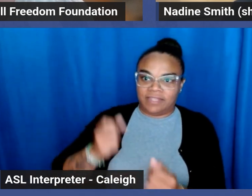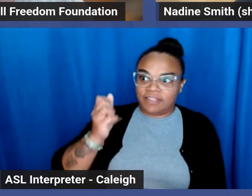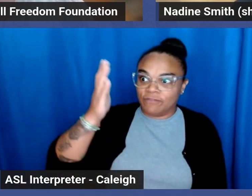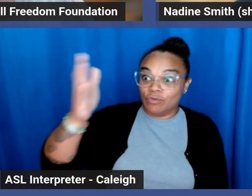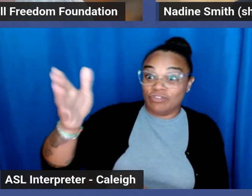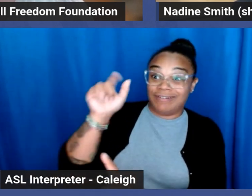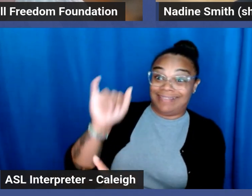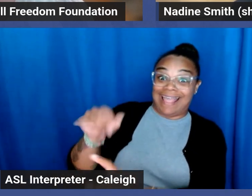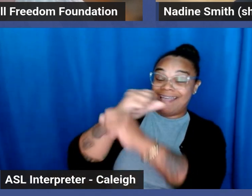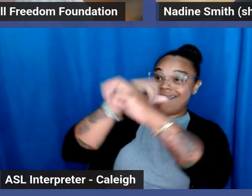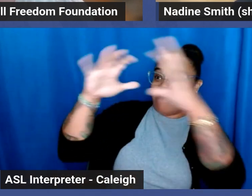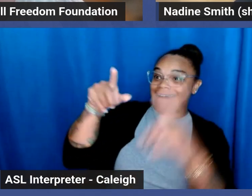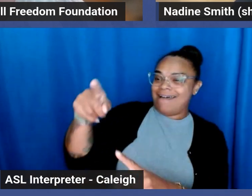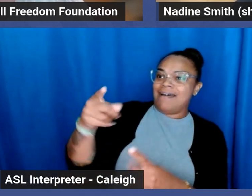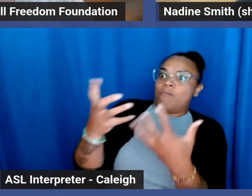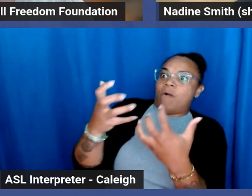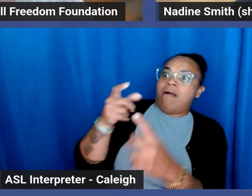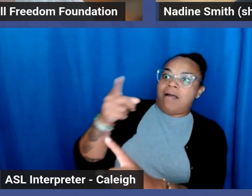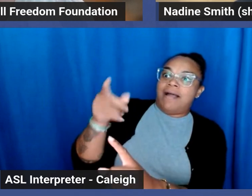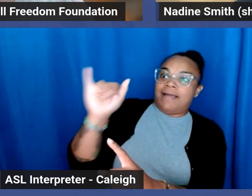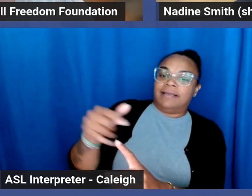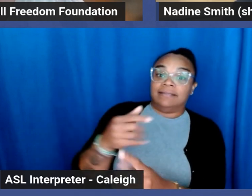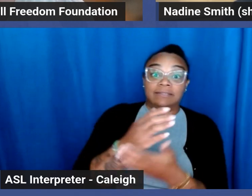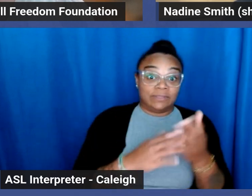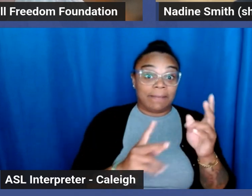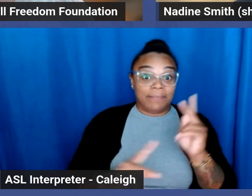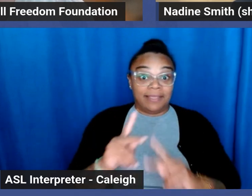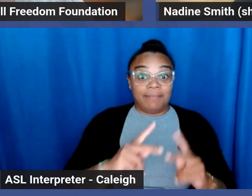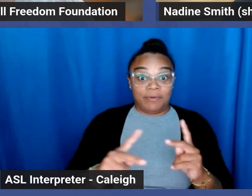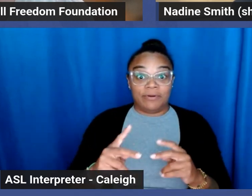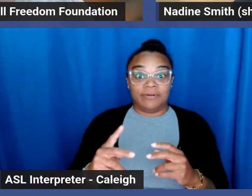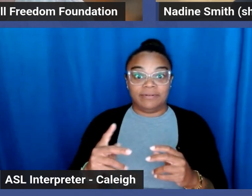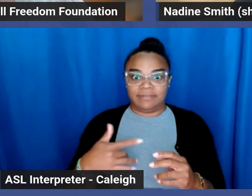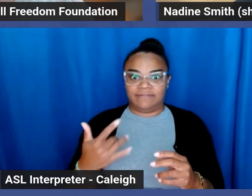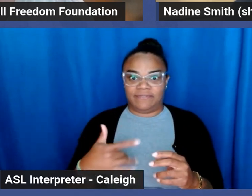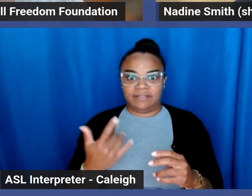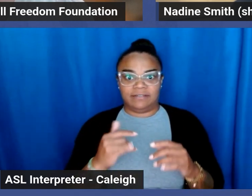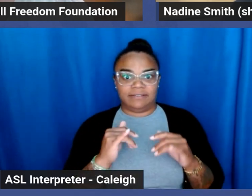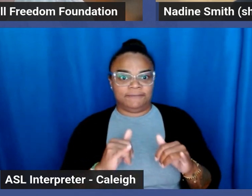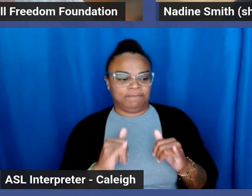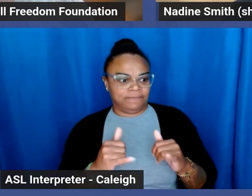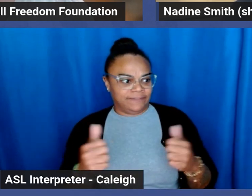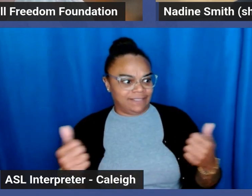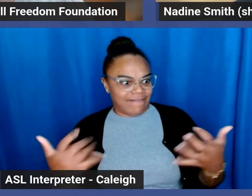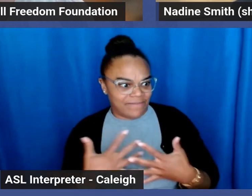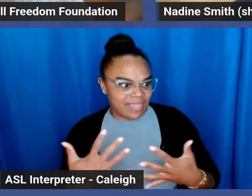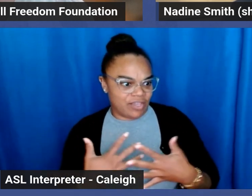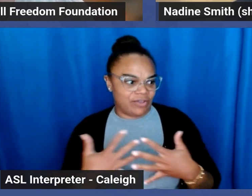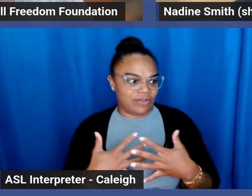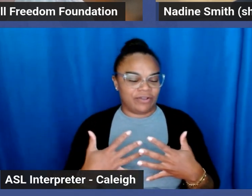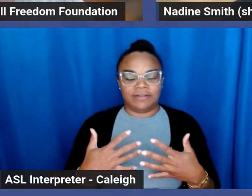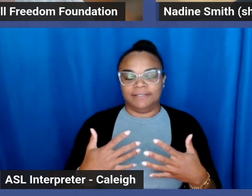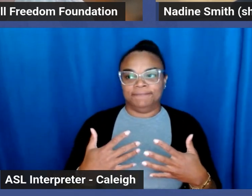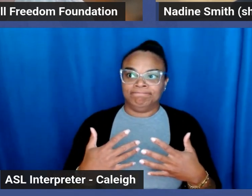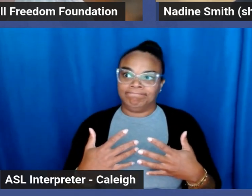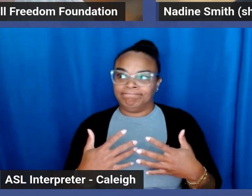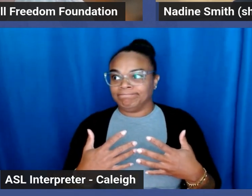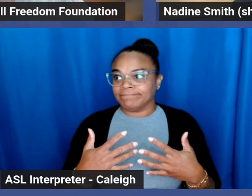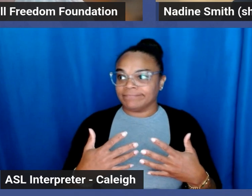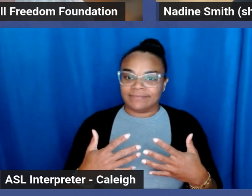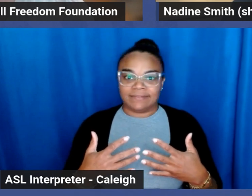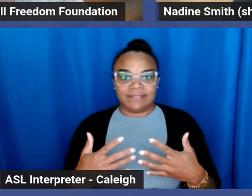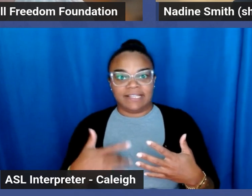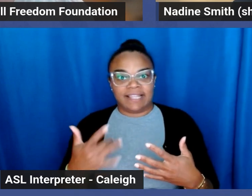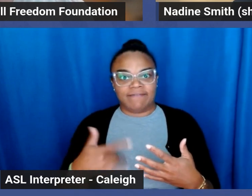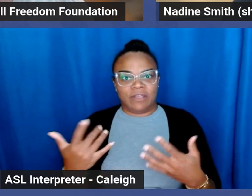the people drawn in by the play to fear and the sense of belonging